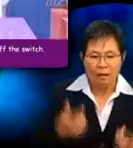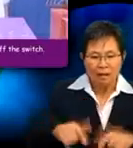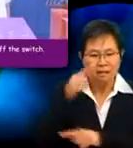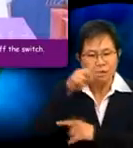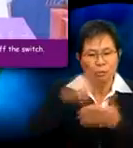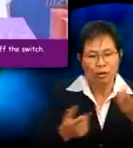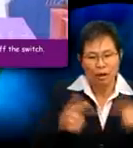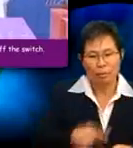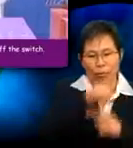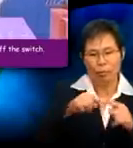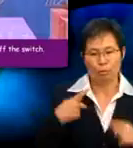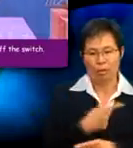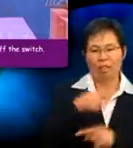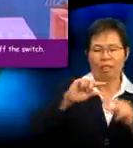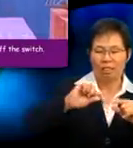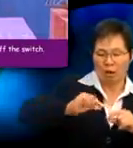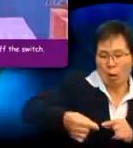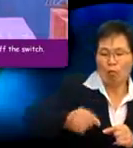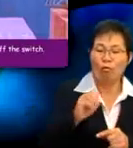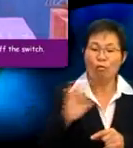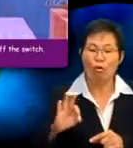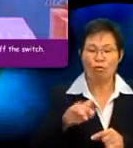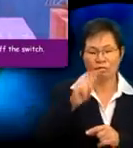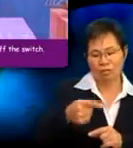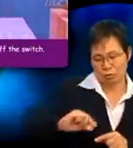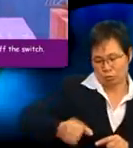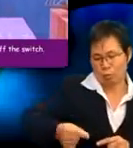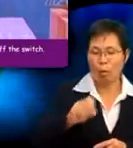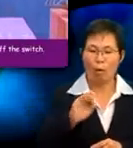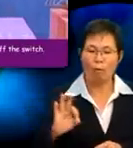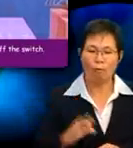see what happens when we turn off the switch.